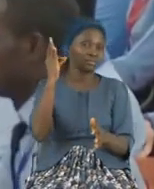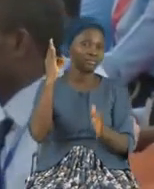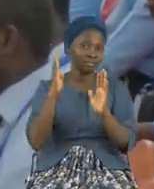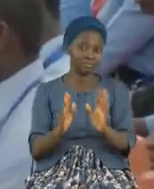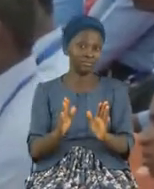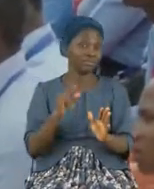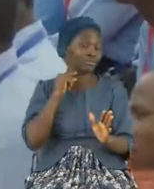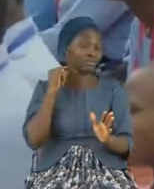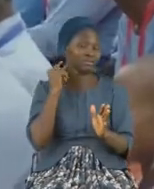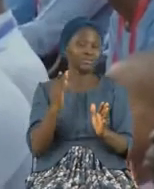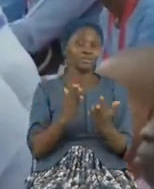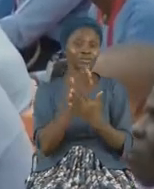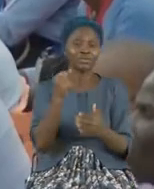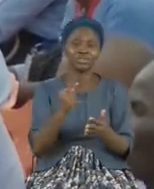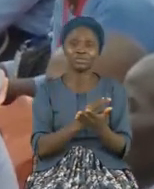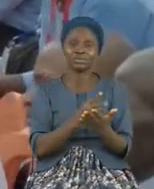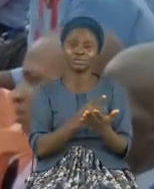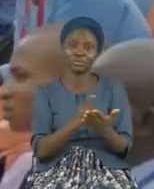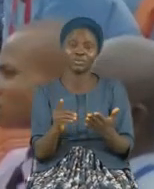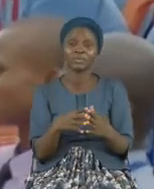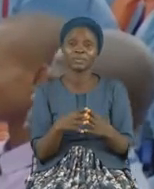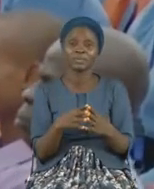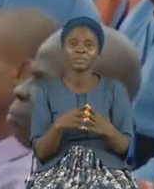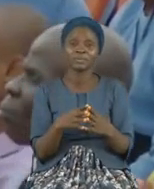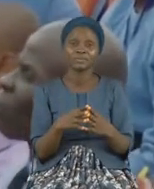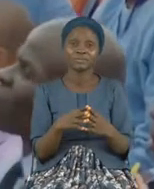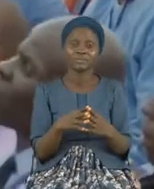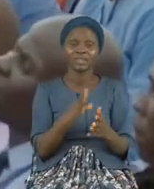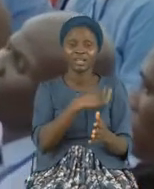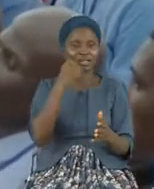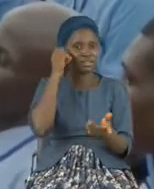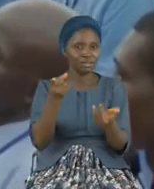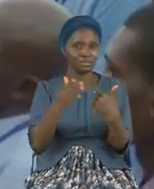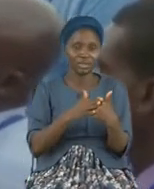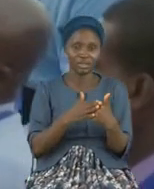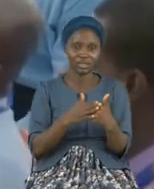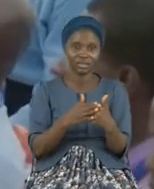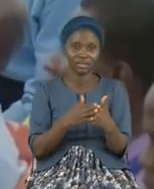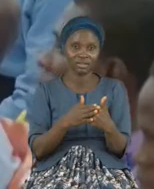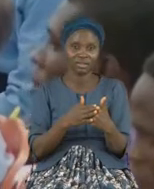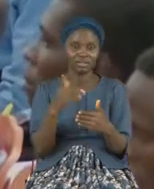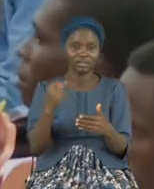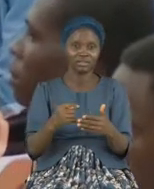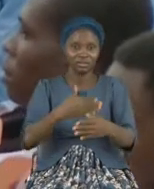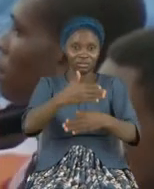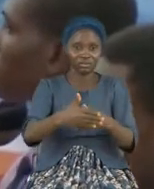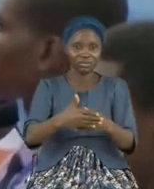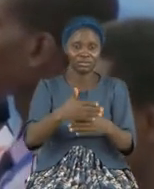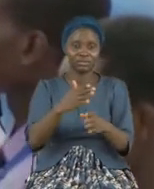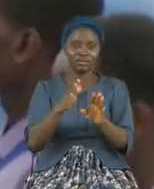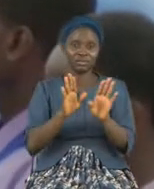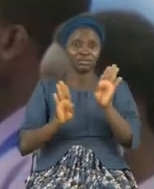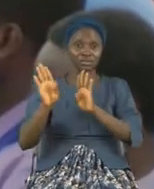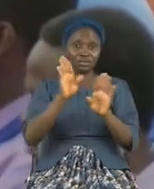had time enough to think about it. And he came back the following Sunday. He